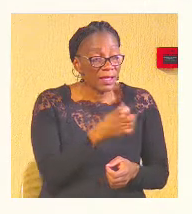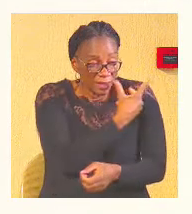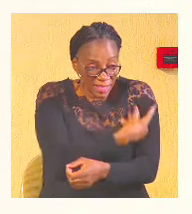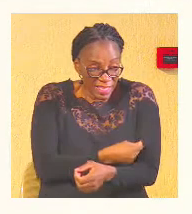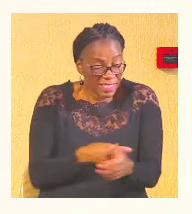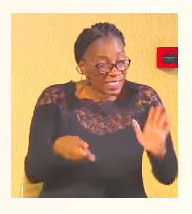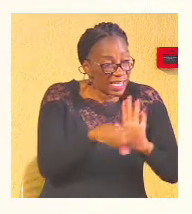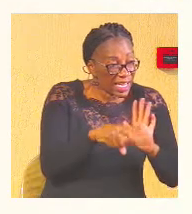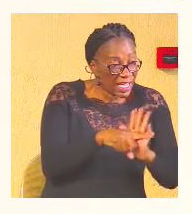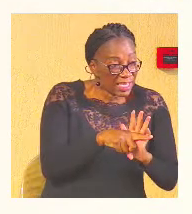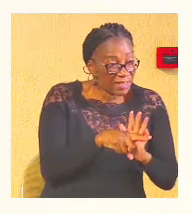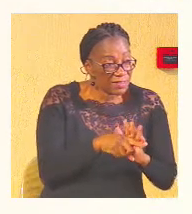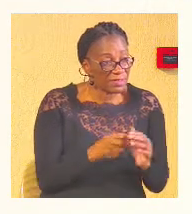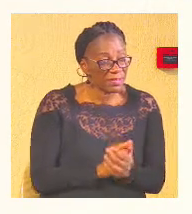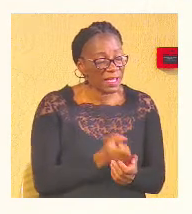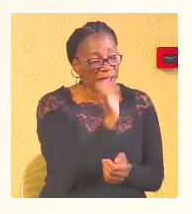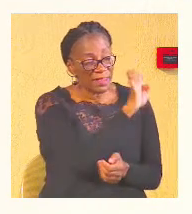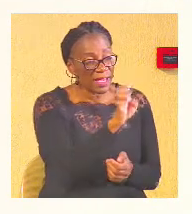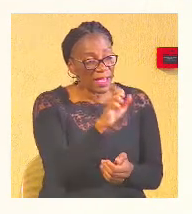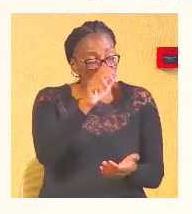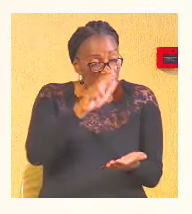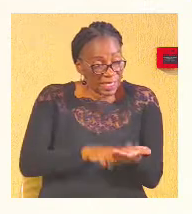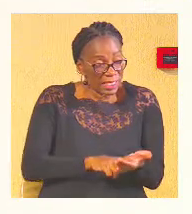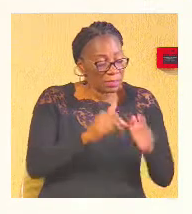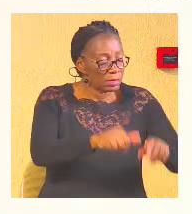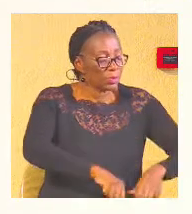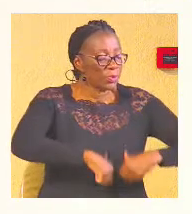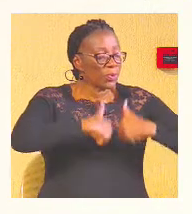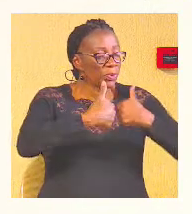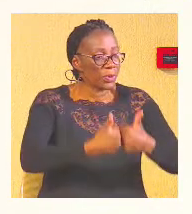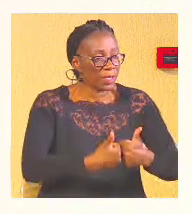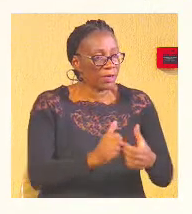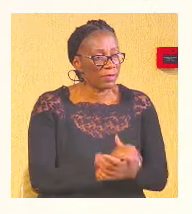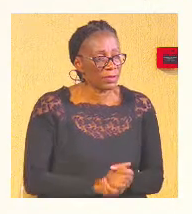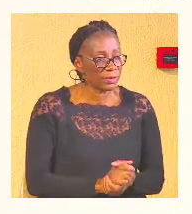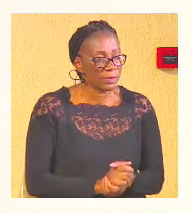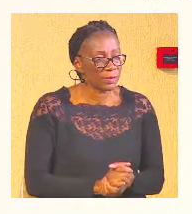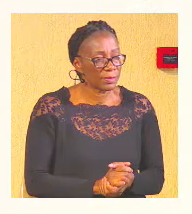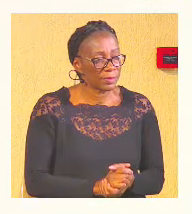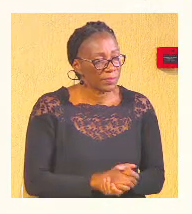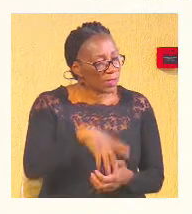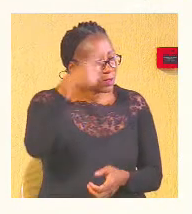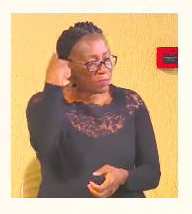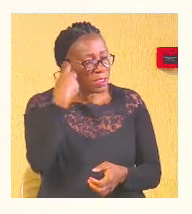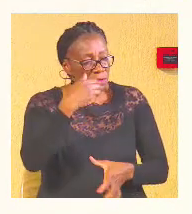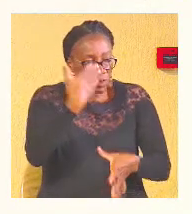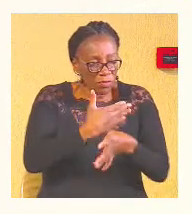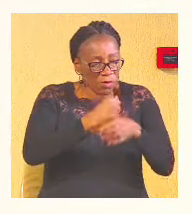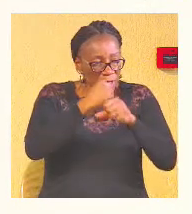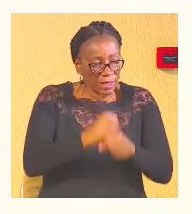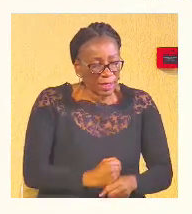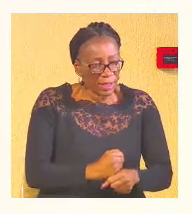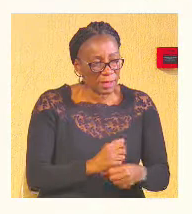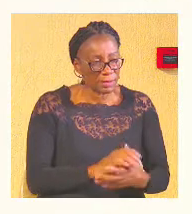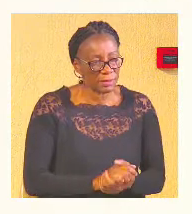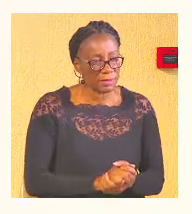are declared as having recovered. So the ministry is working very hard, and in fact we have already completed